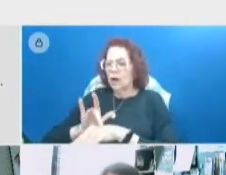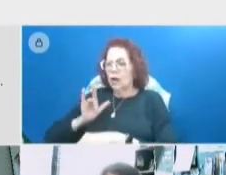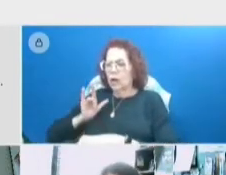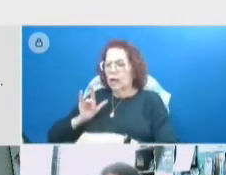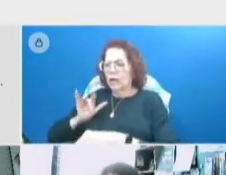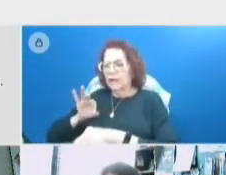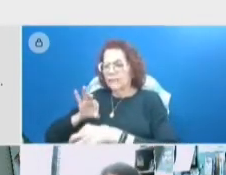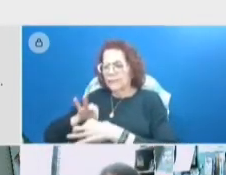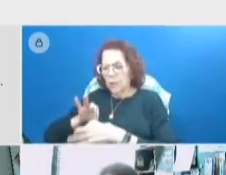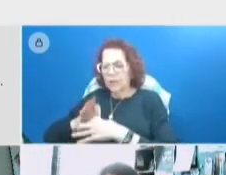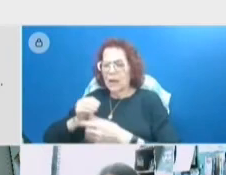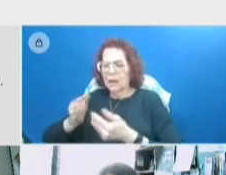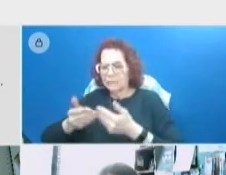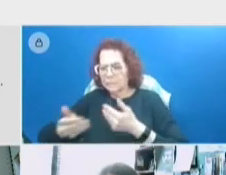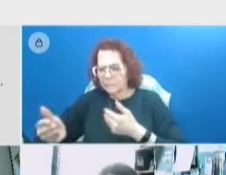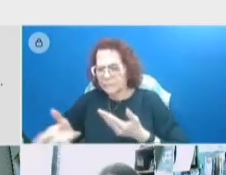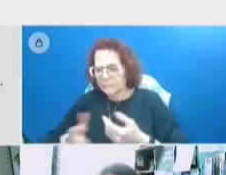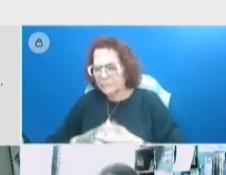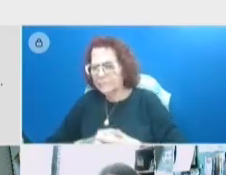ballot request portal